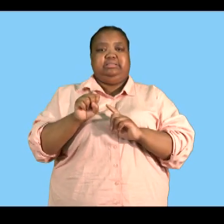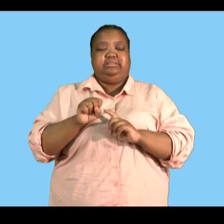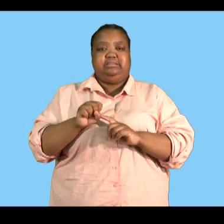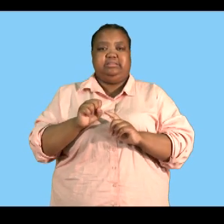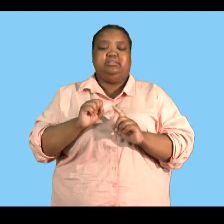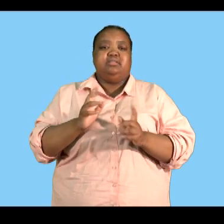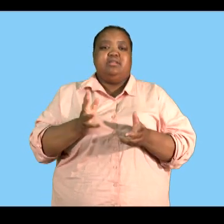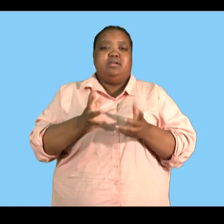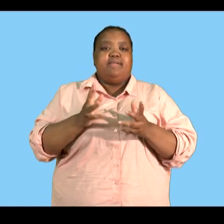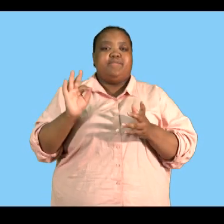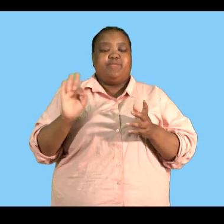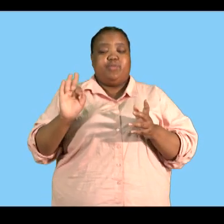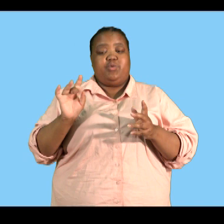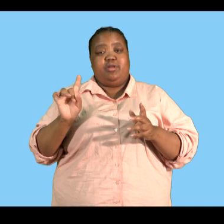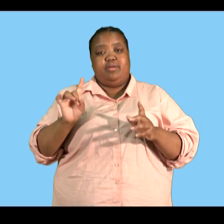says diameter